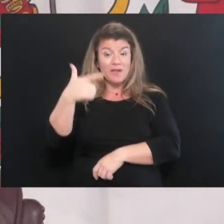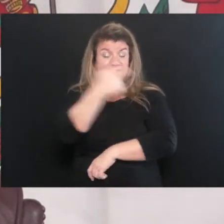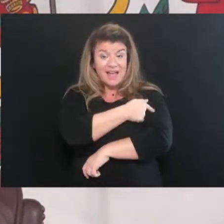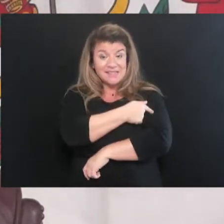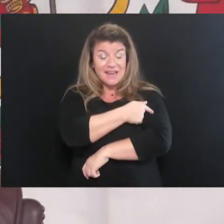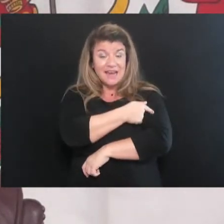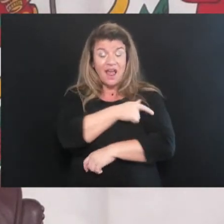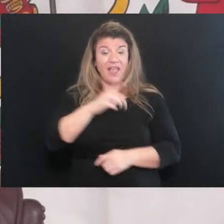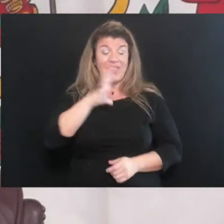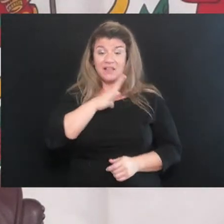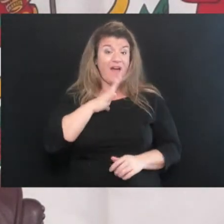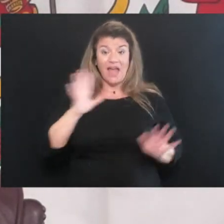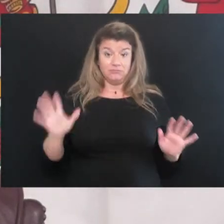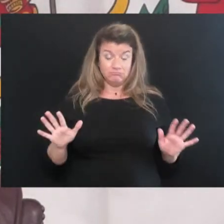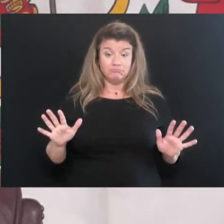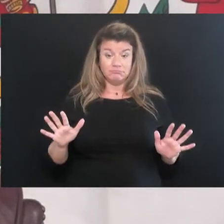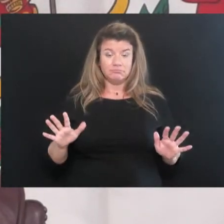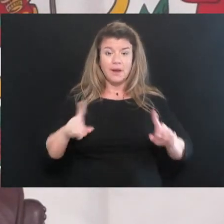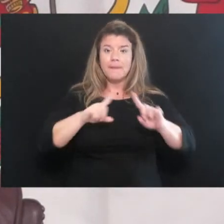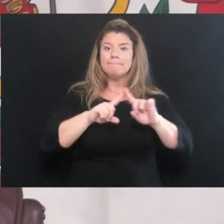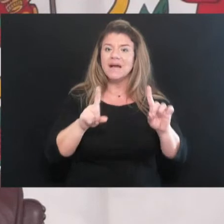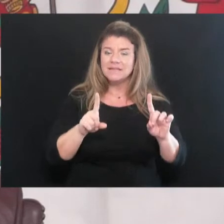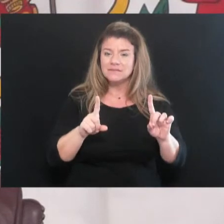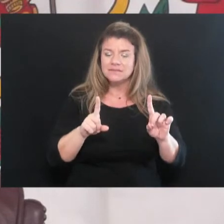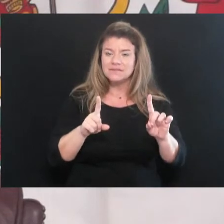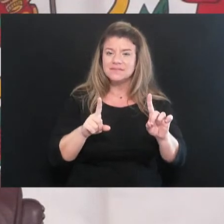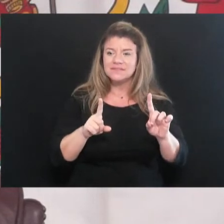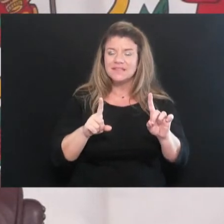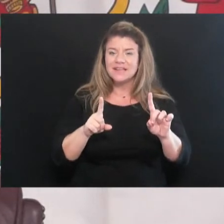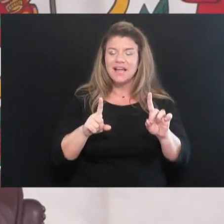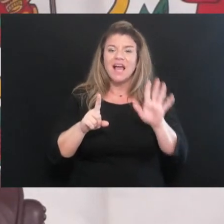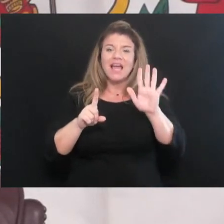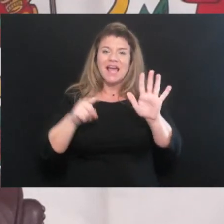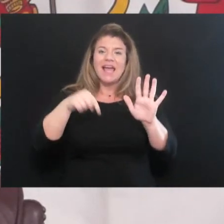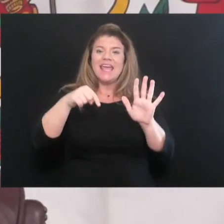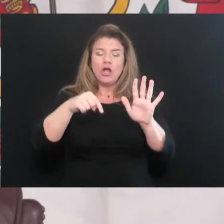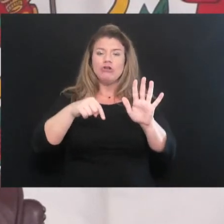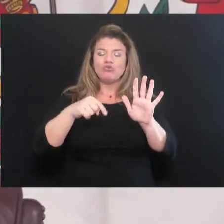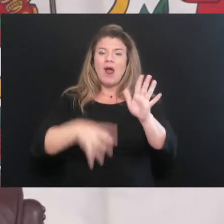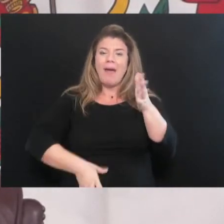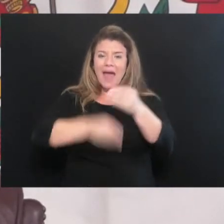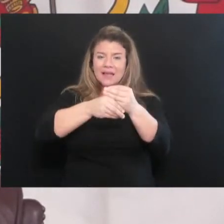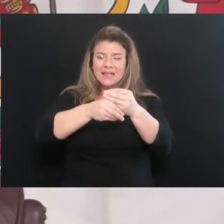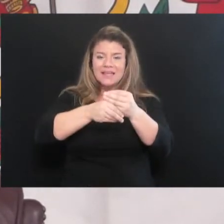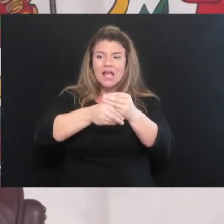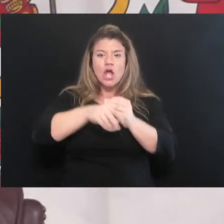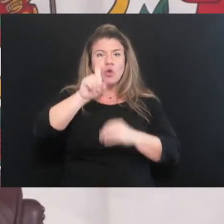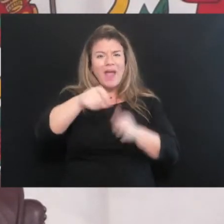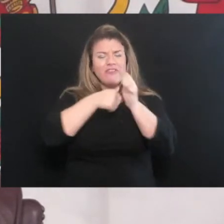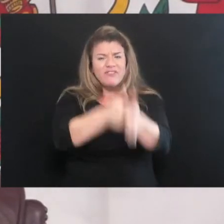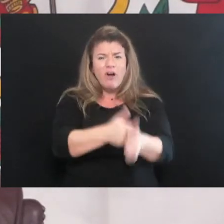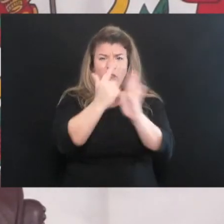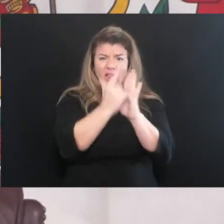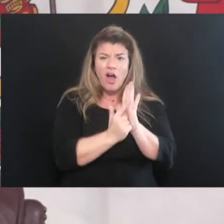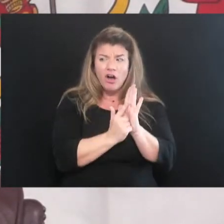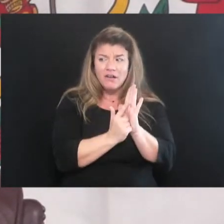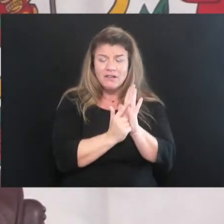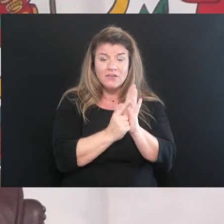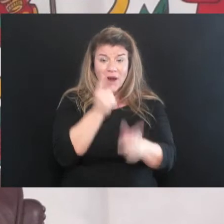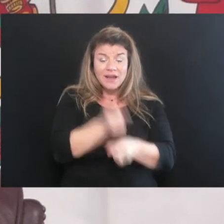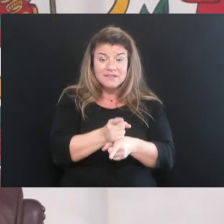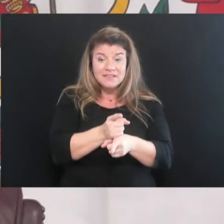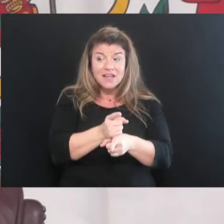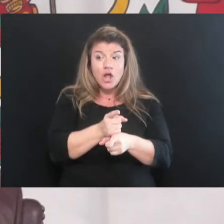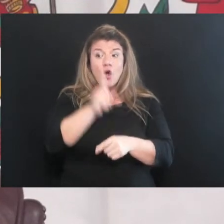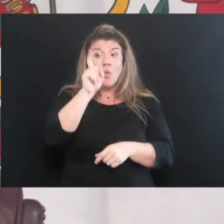vaccinated, that's fine and dandy. But, Brendan, here's all there is to it. We need to follow the law, do we not?